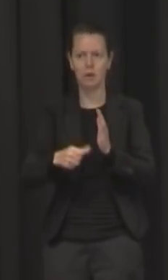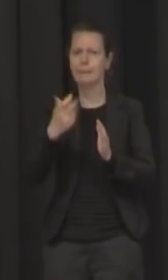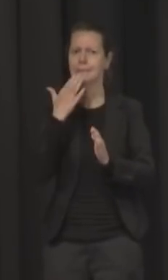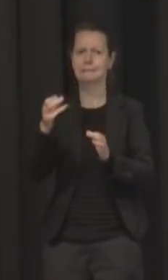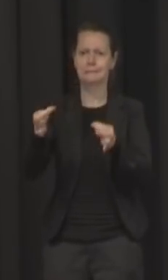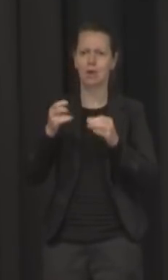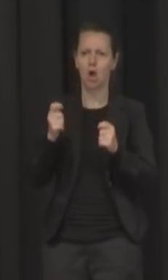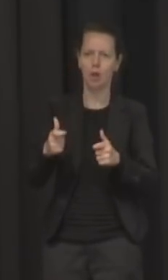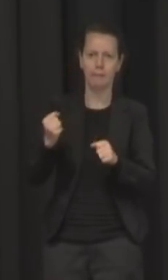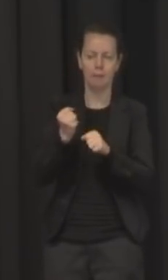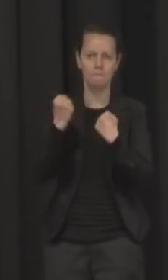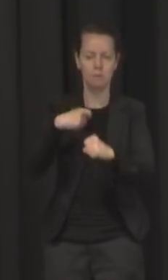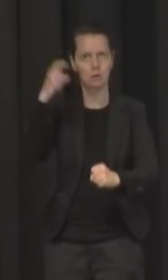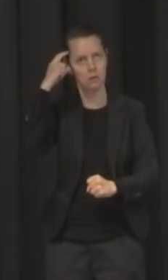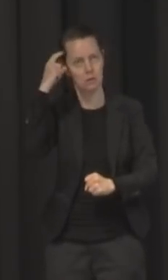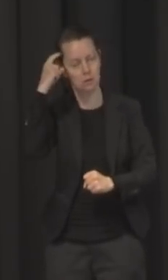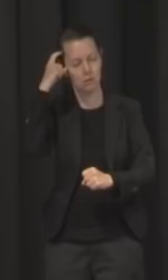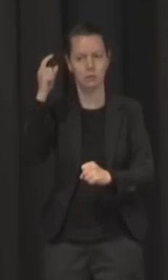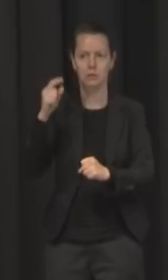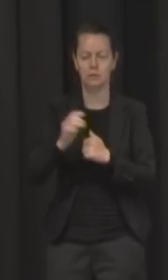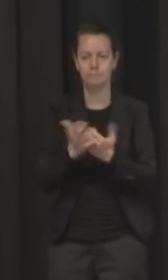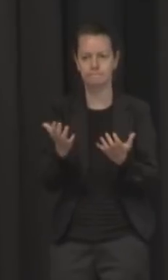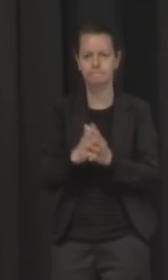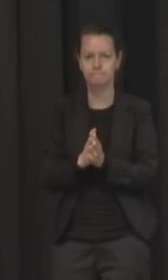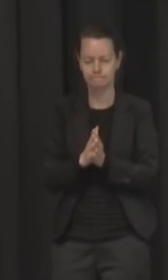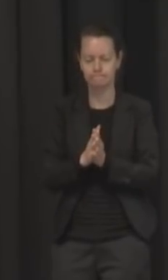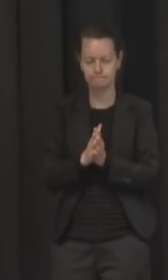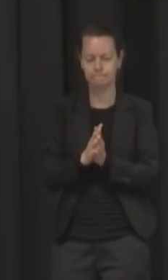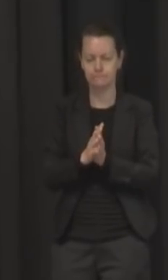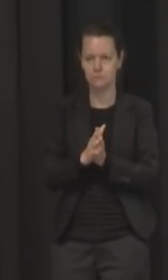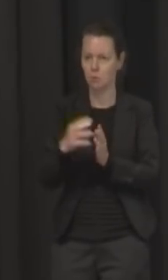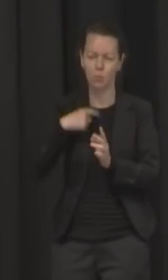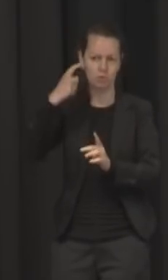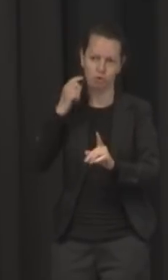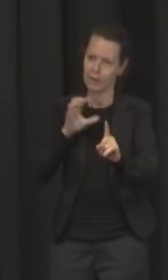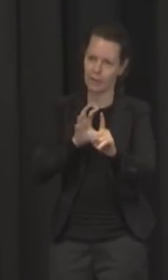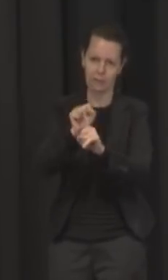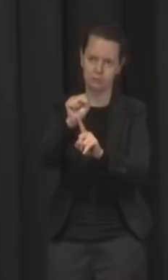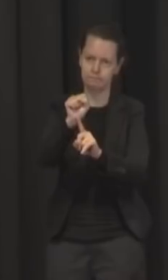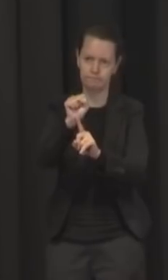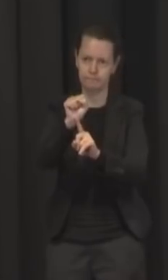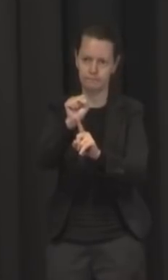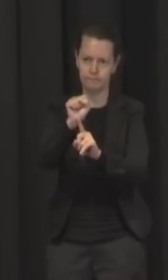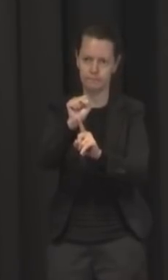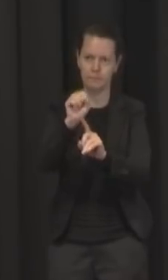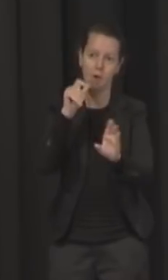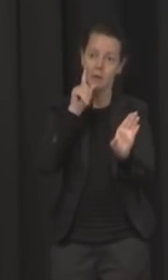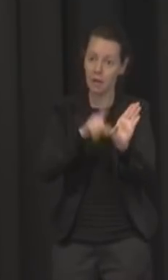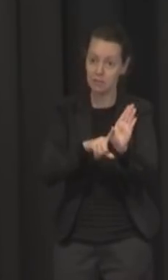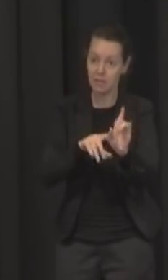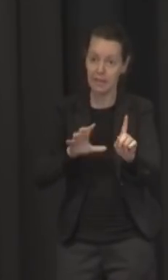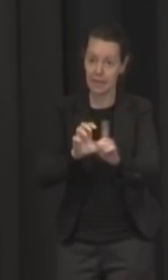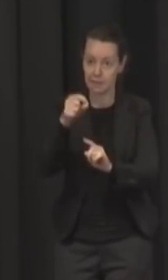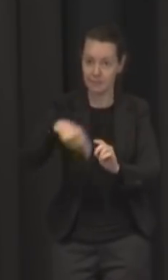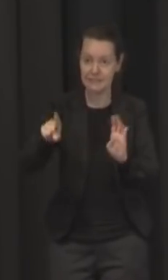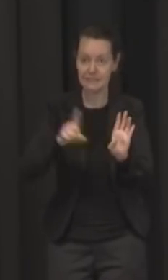We provided literally hundreds of millions of dollars earlier this year to try and catch up on the backlog from last year. Then, of course, you know, we finish